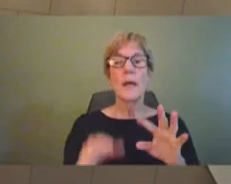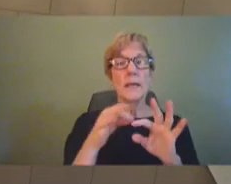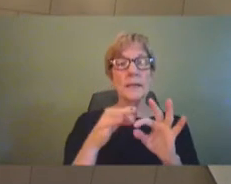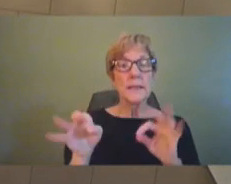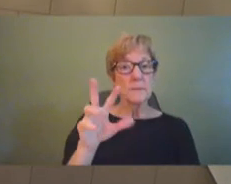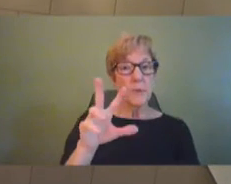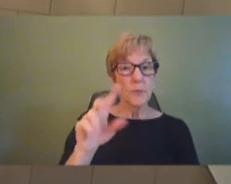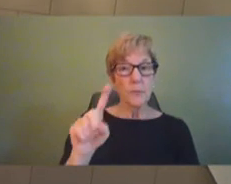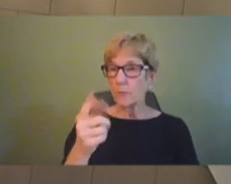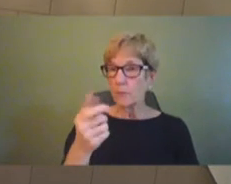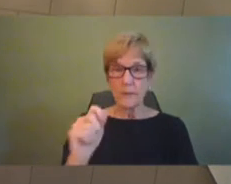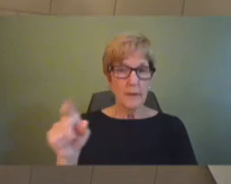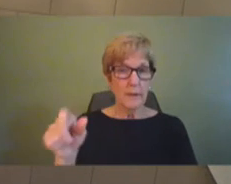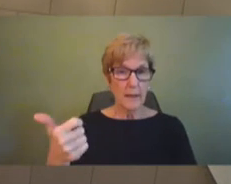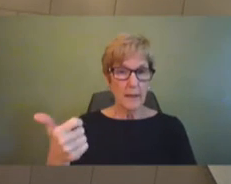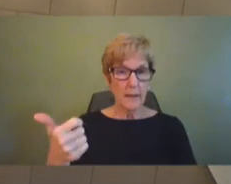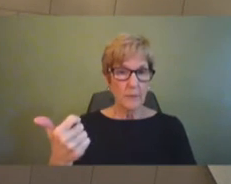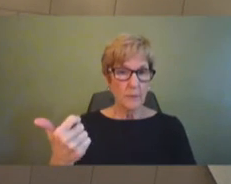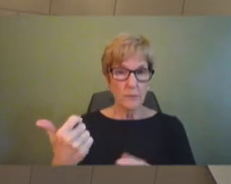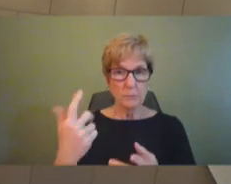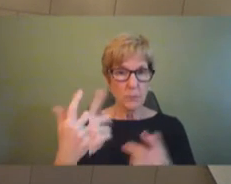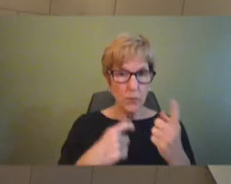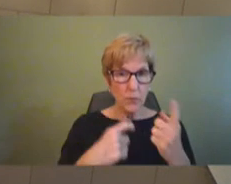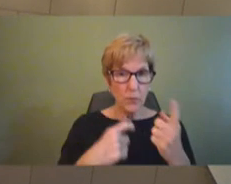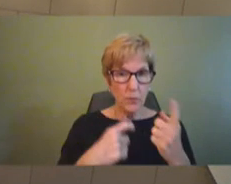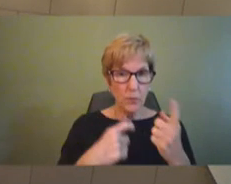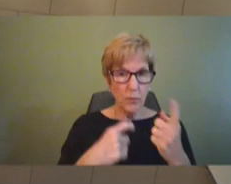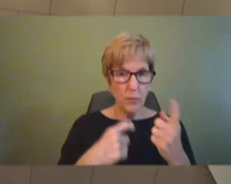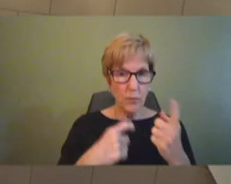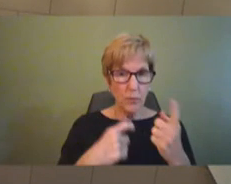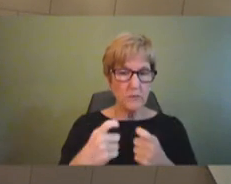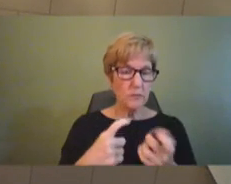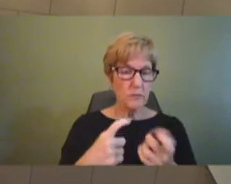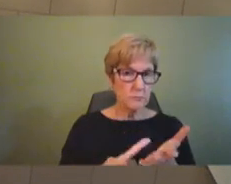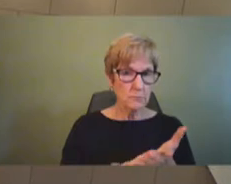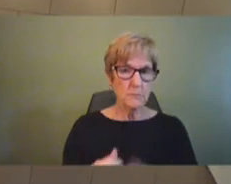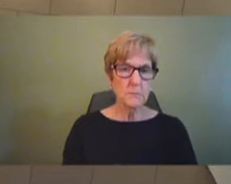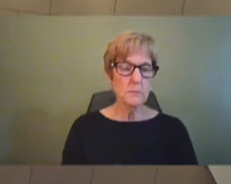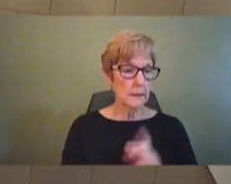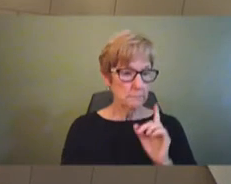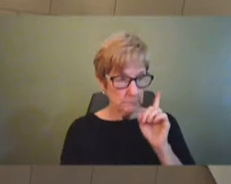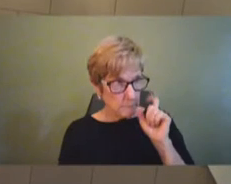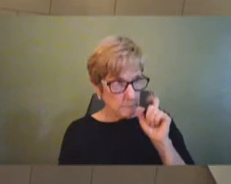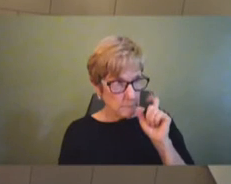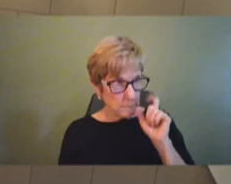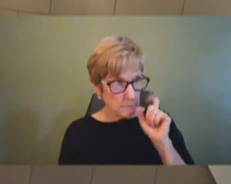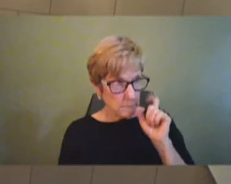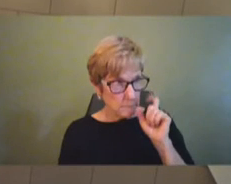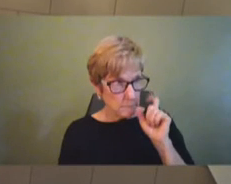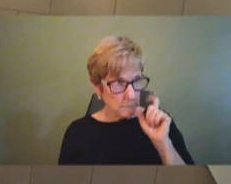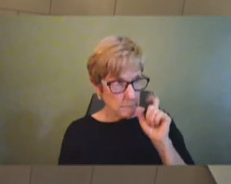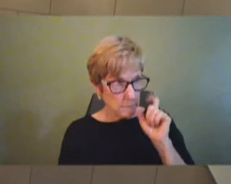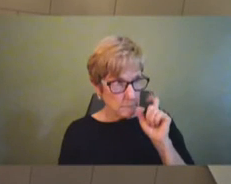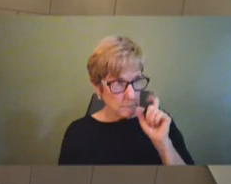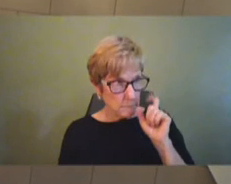31 I just want to can I yes Miss ASA thank you madam mayor